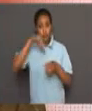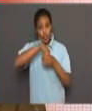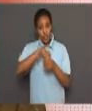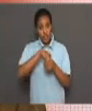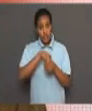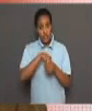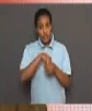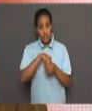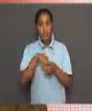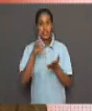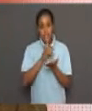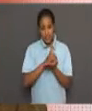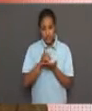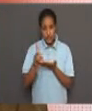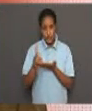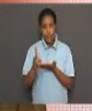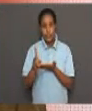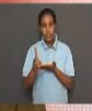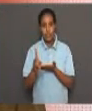including distillation,